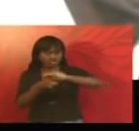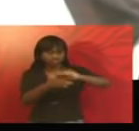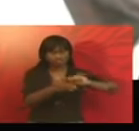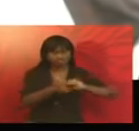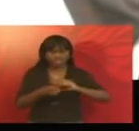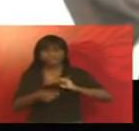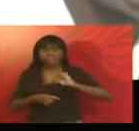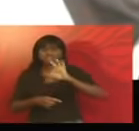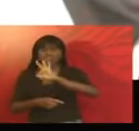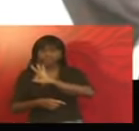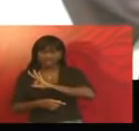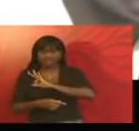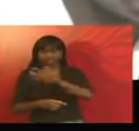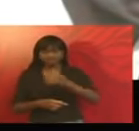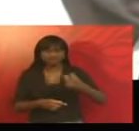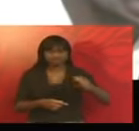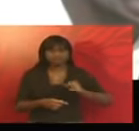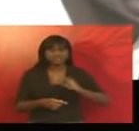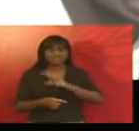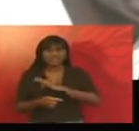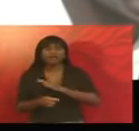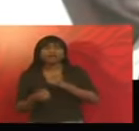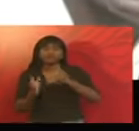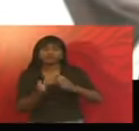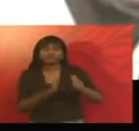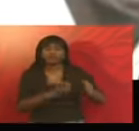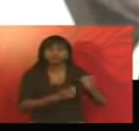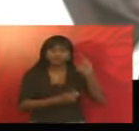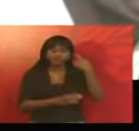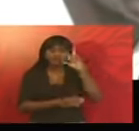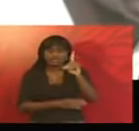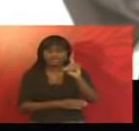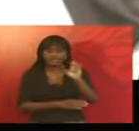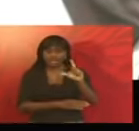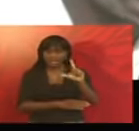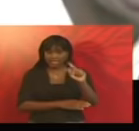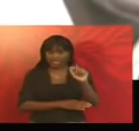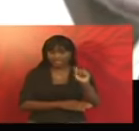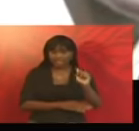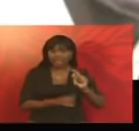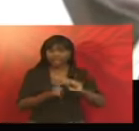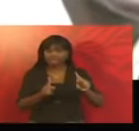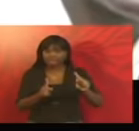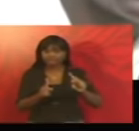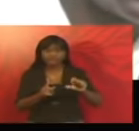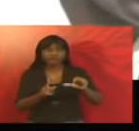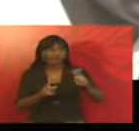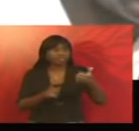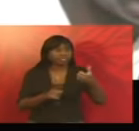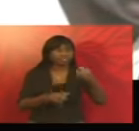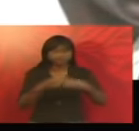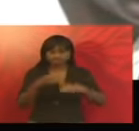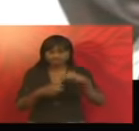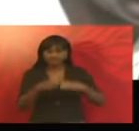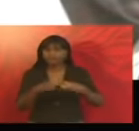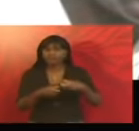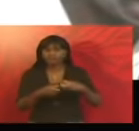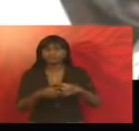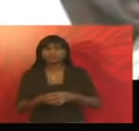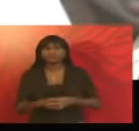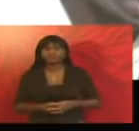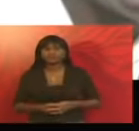staff in preparation for not just the Delta variant, but emerging issues and